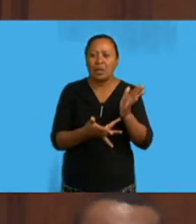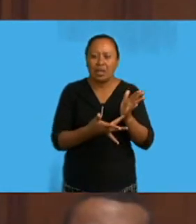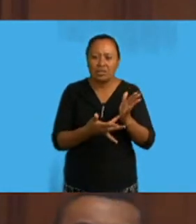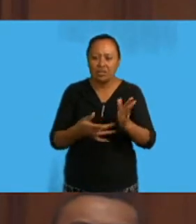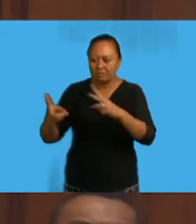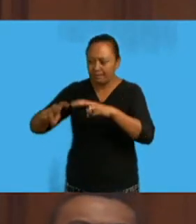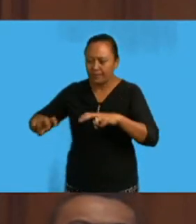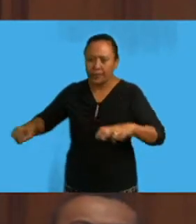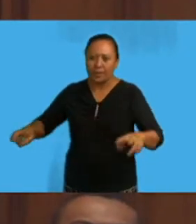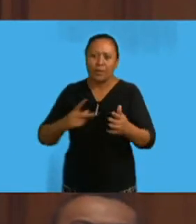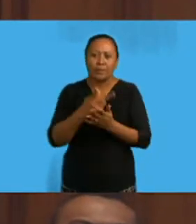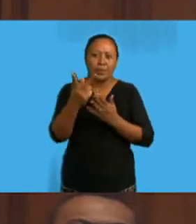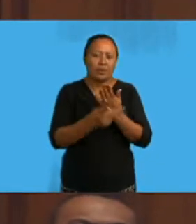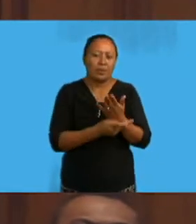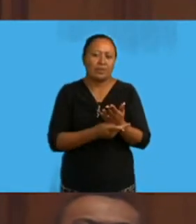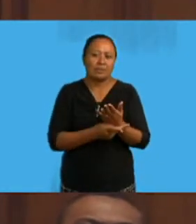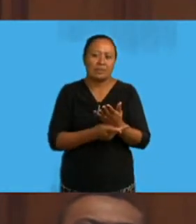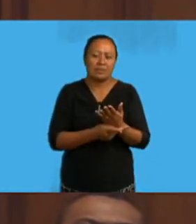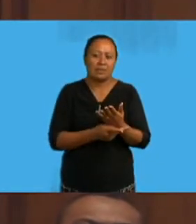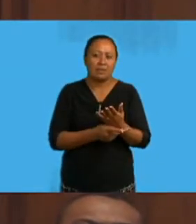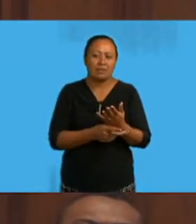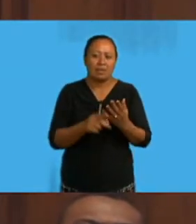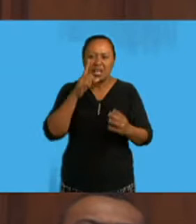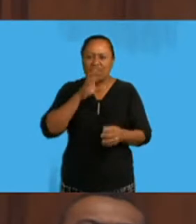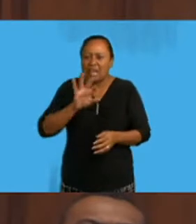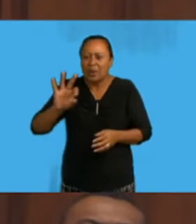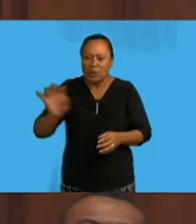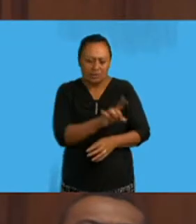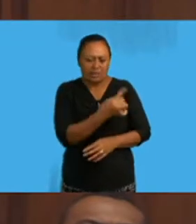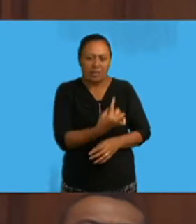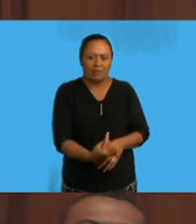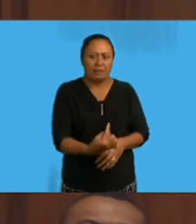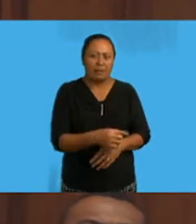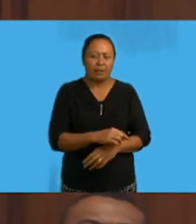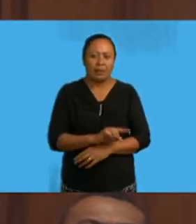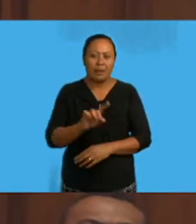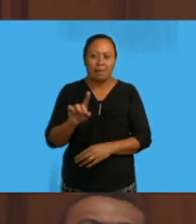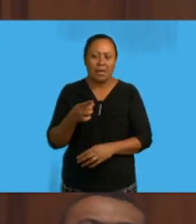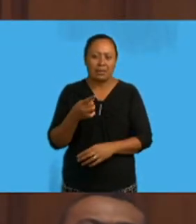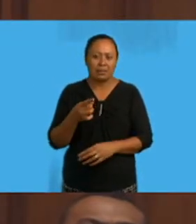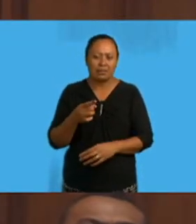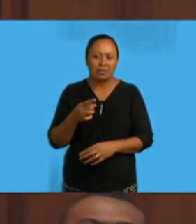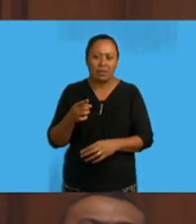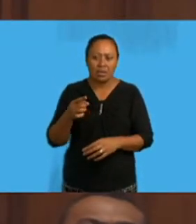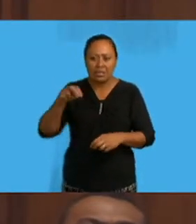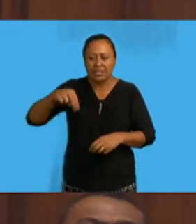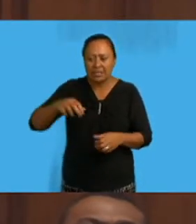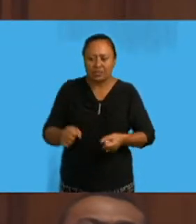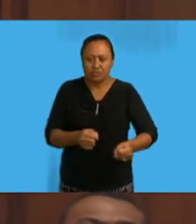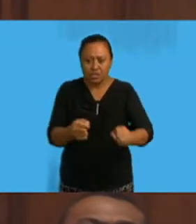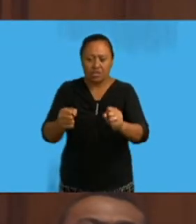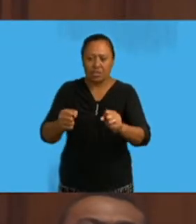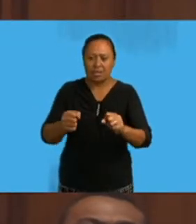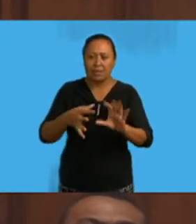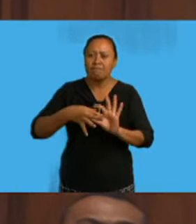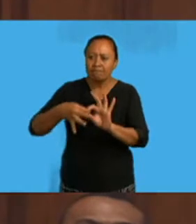and innovative programs. These programs cannot be run on their own entirely and will be catalyzed through strategic partnerships with